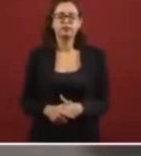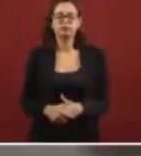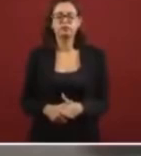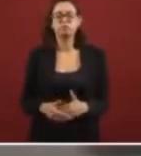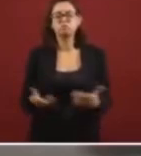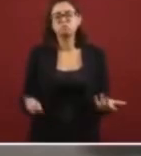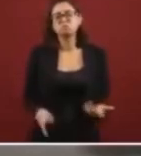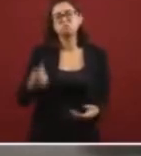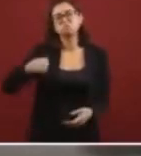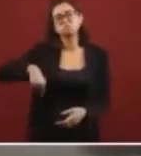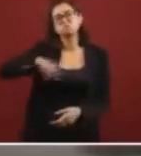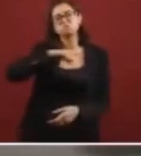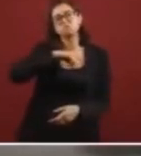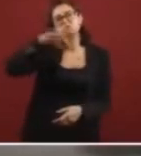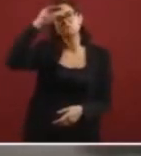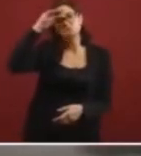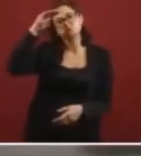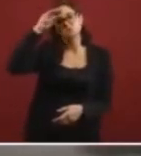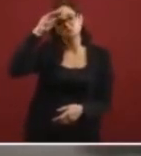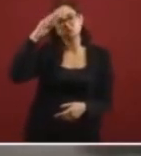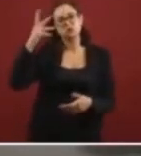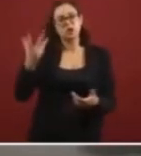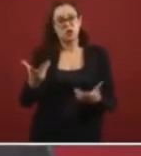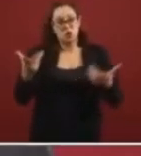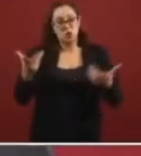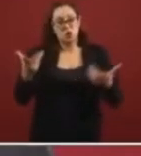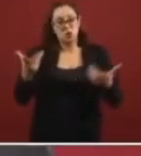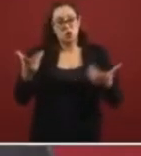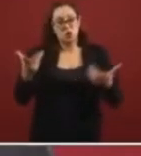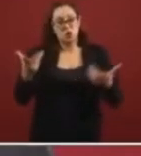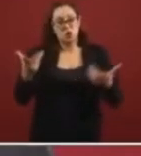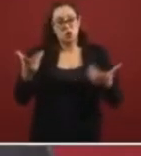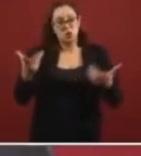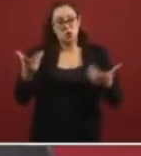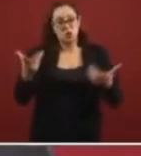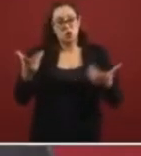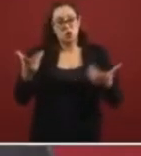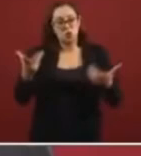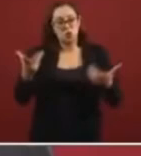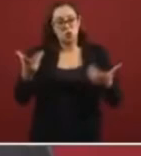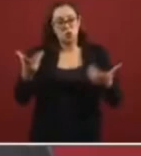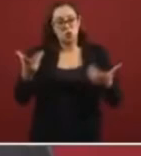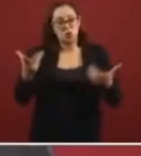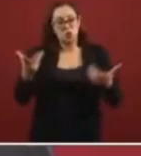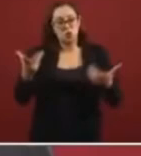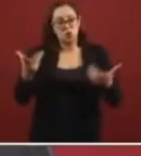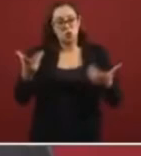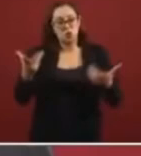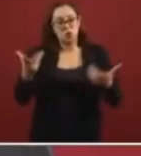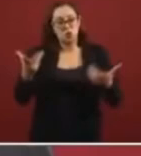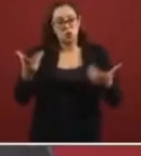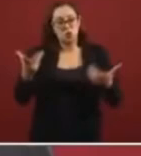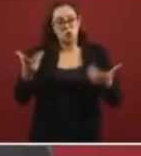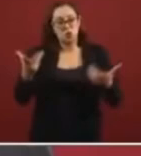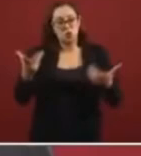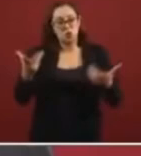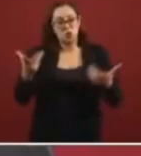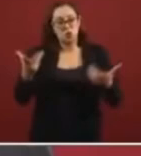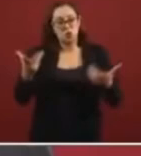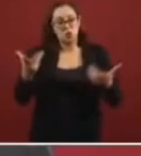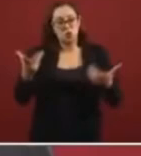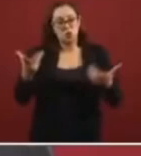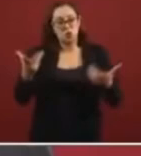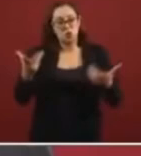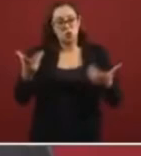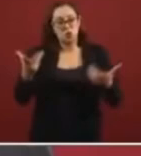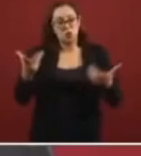buscando resolver de manera conjunta. That is, we are looking to